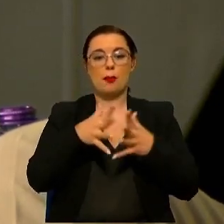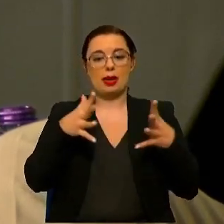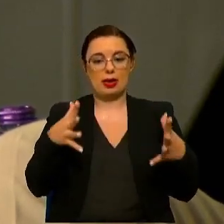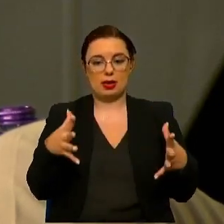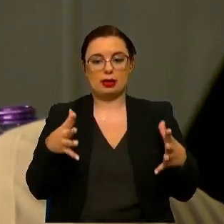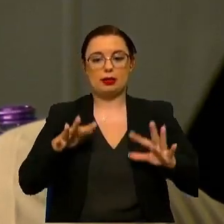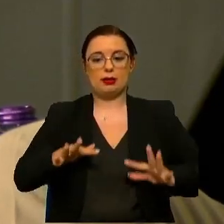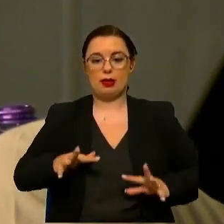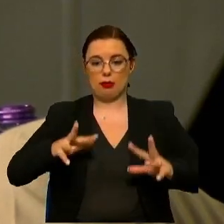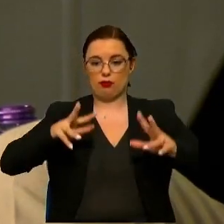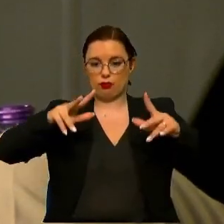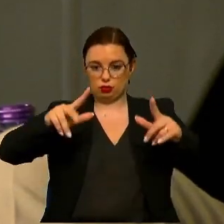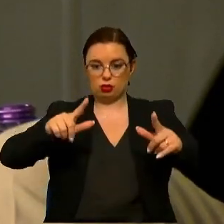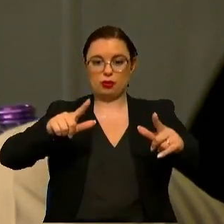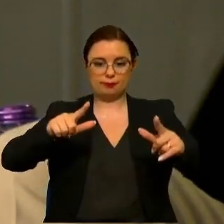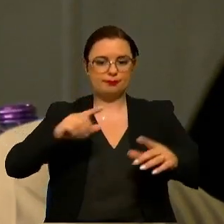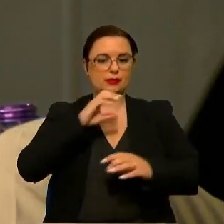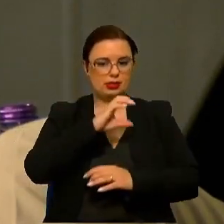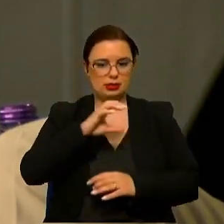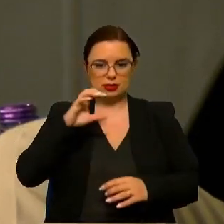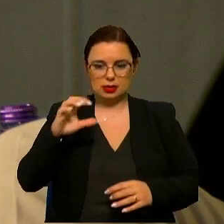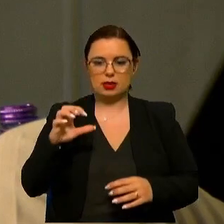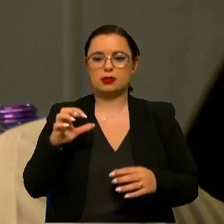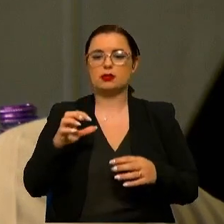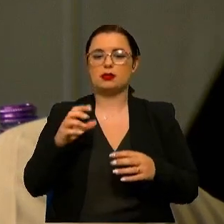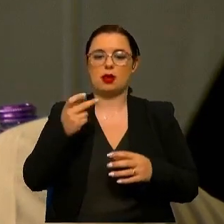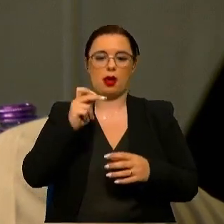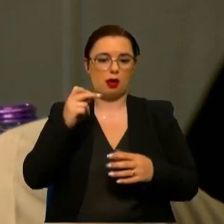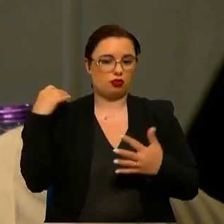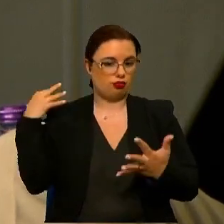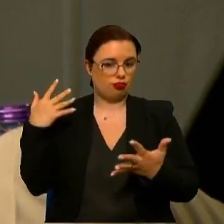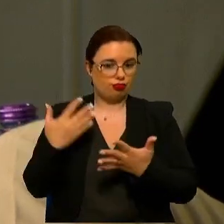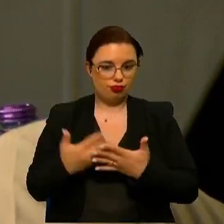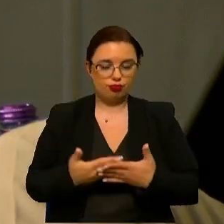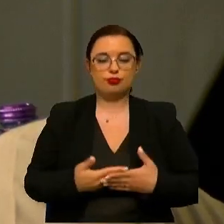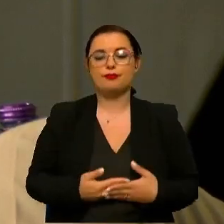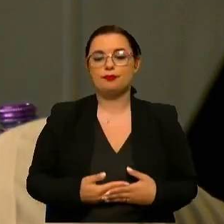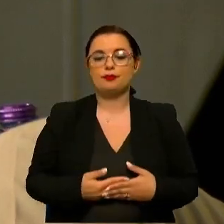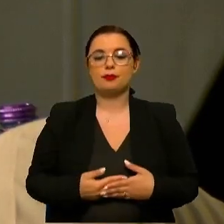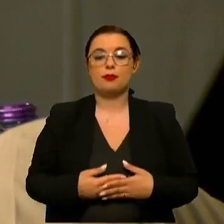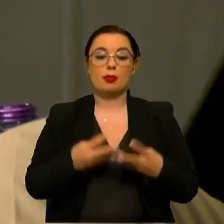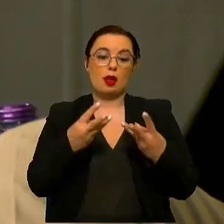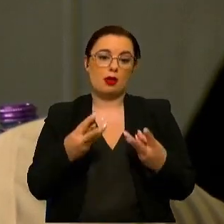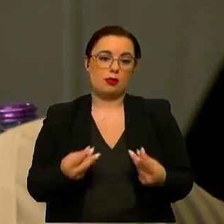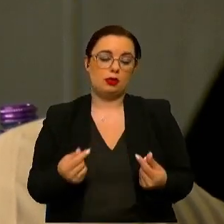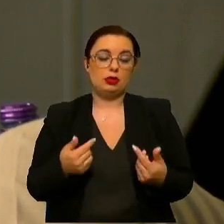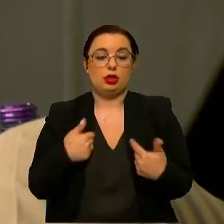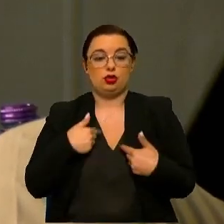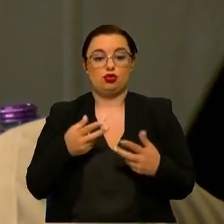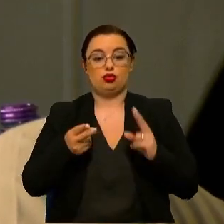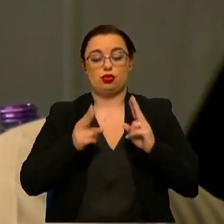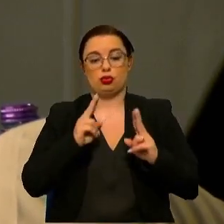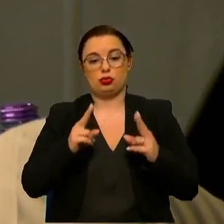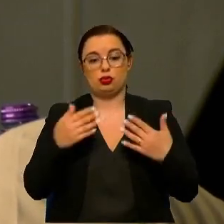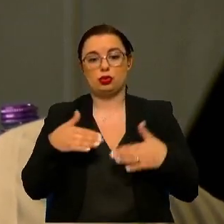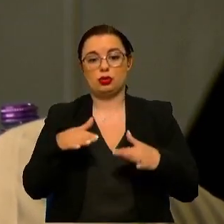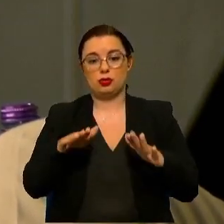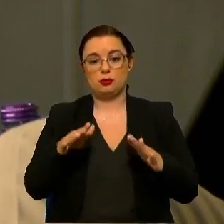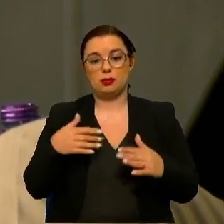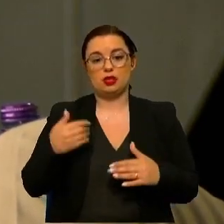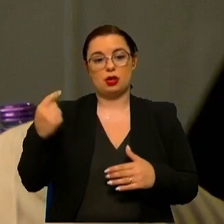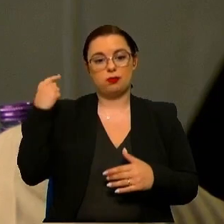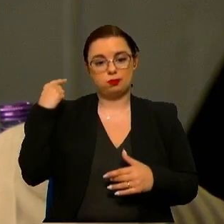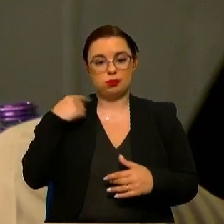explained is a major breakthrough in science, namely